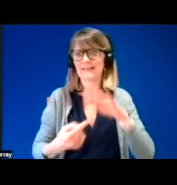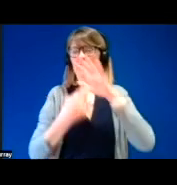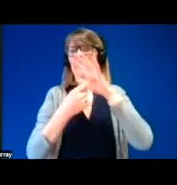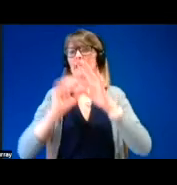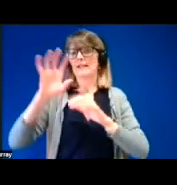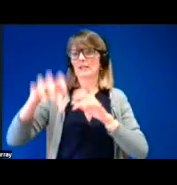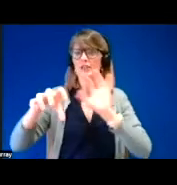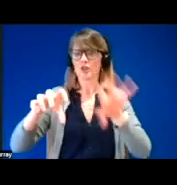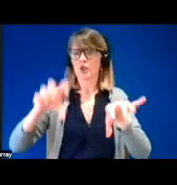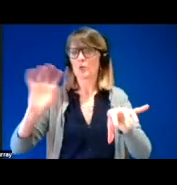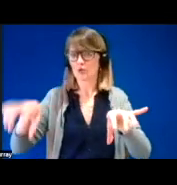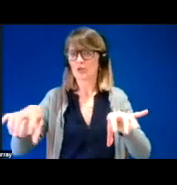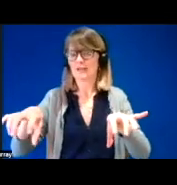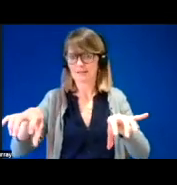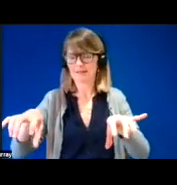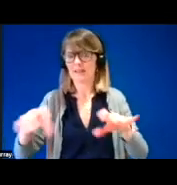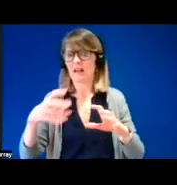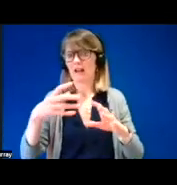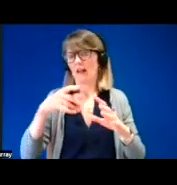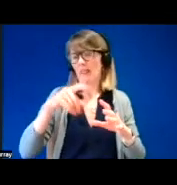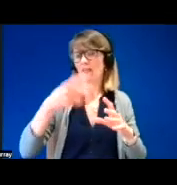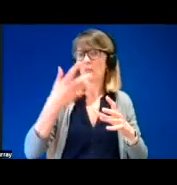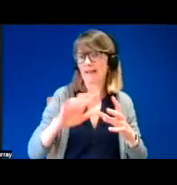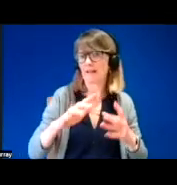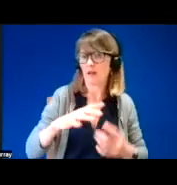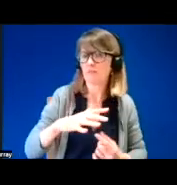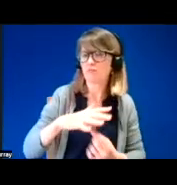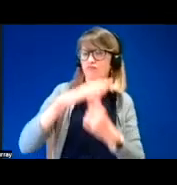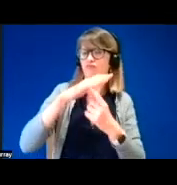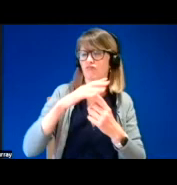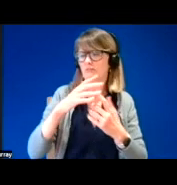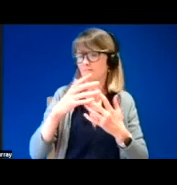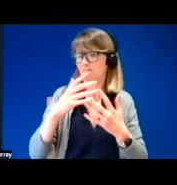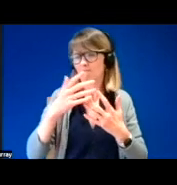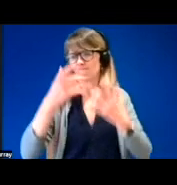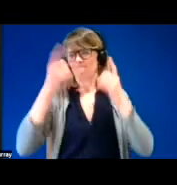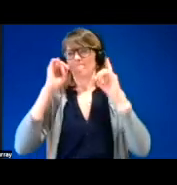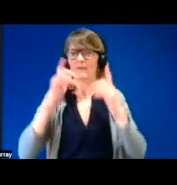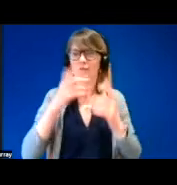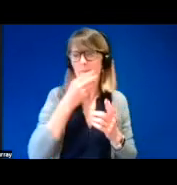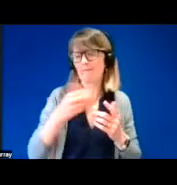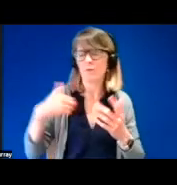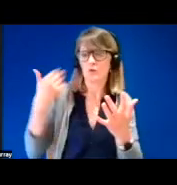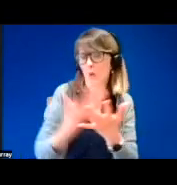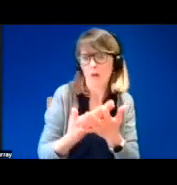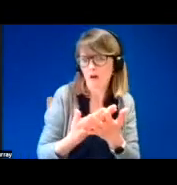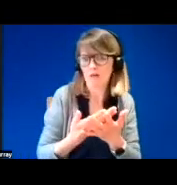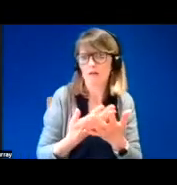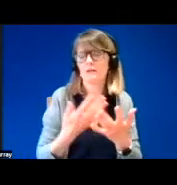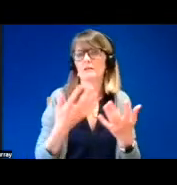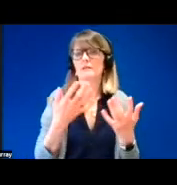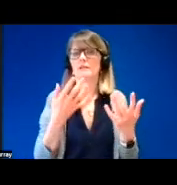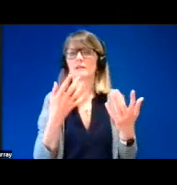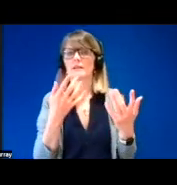been shaped and occupied by men for so long. And this in turn has created